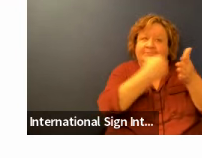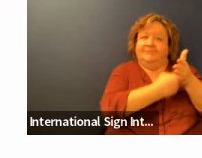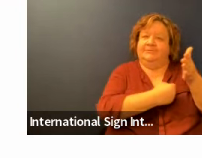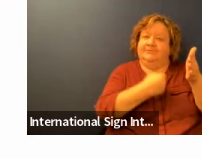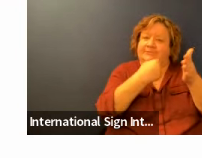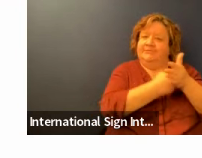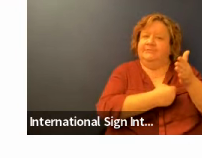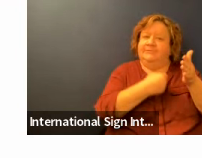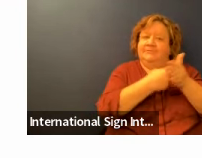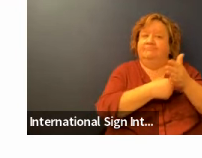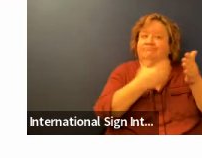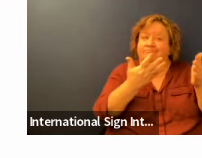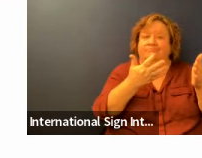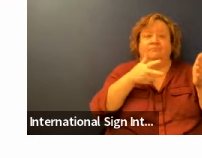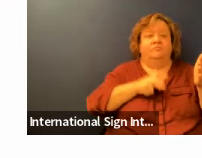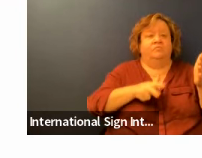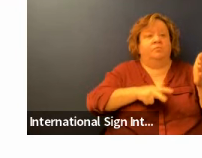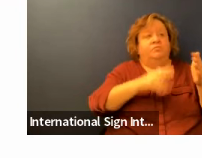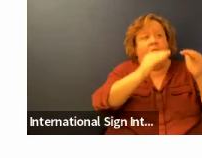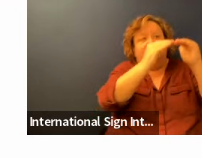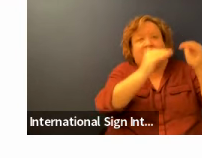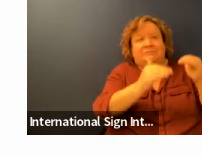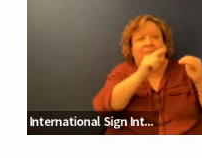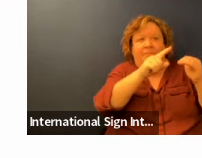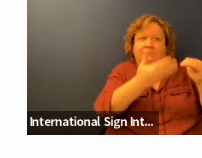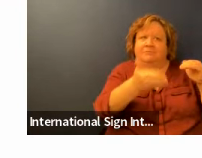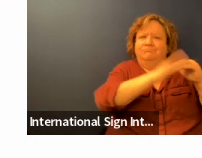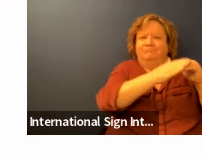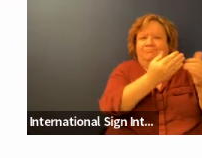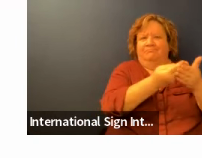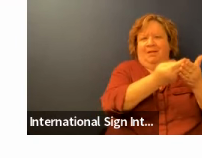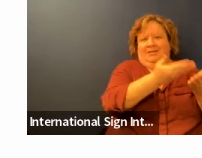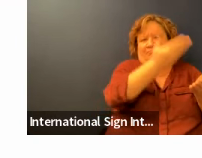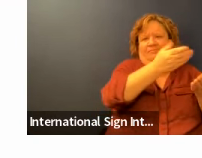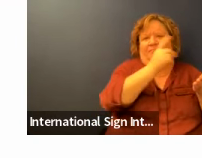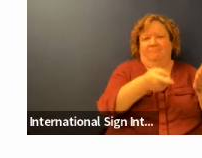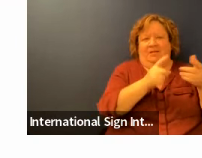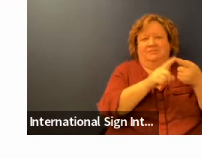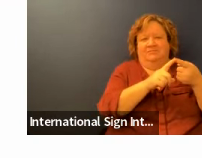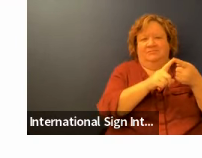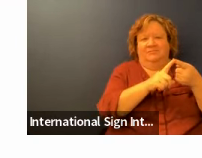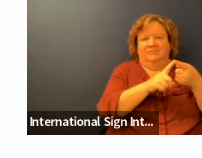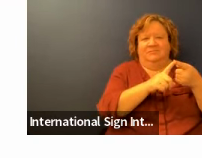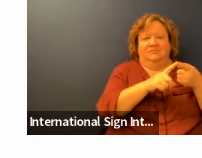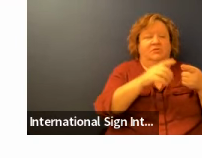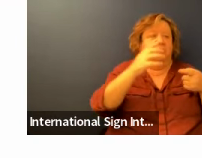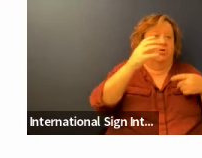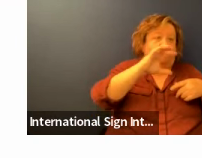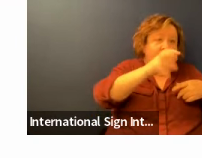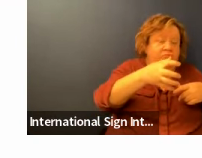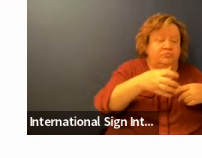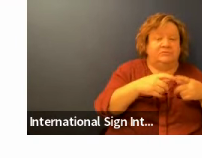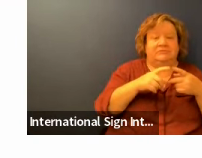and governments commit through national economic plans, where we